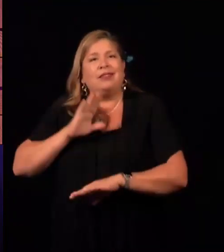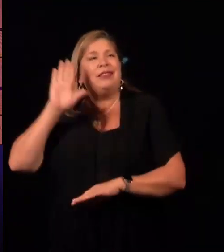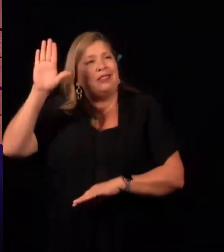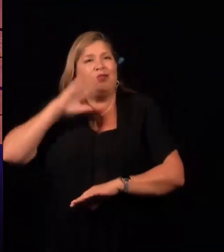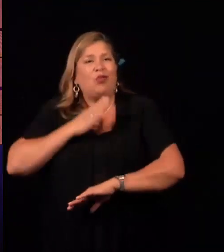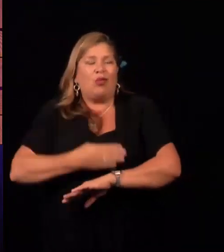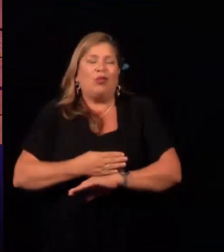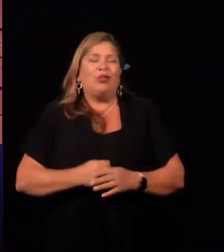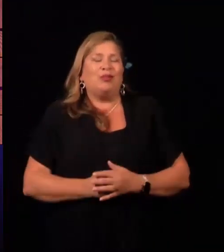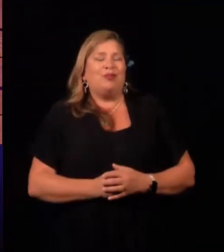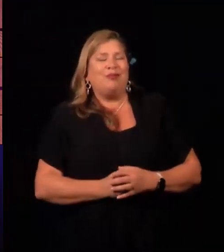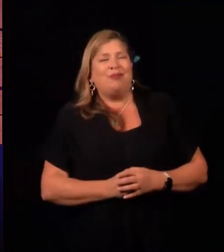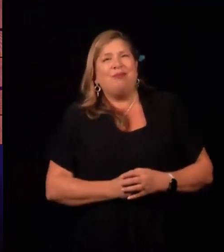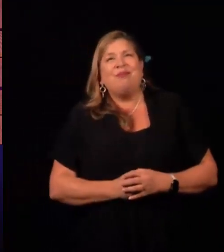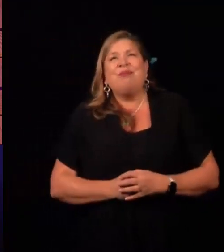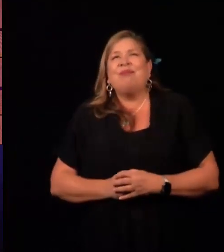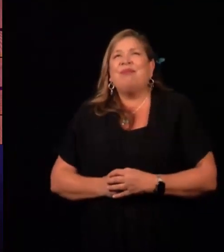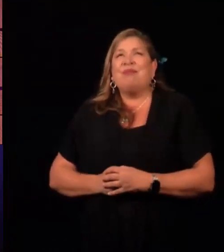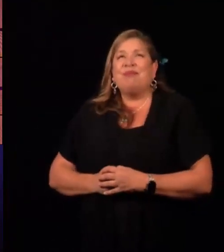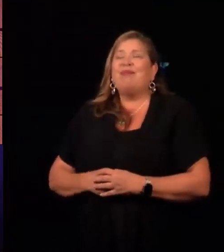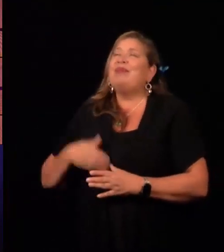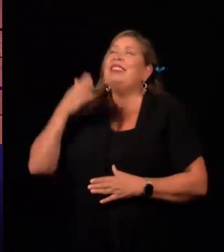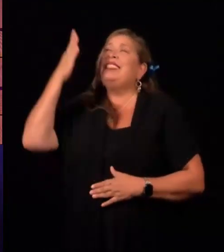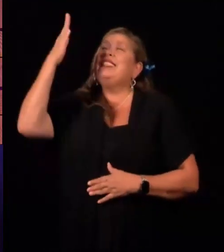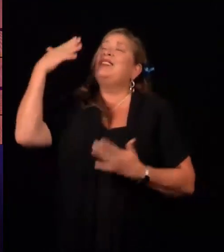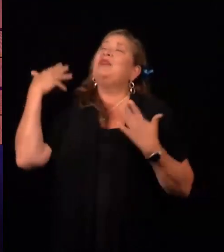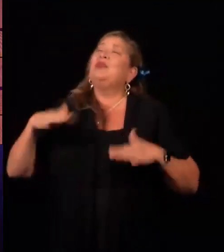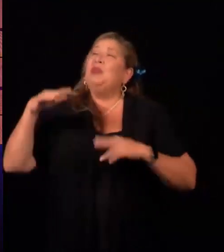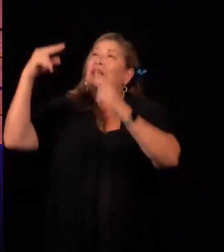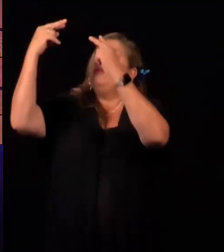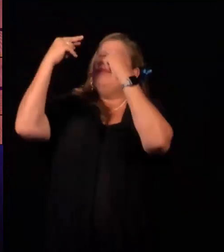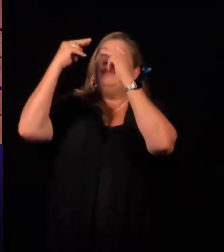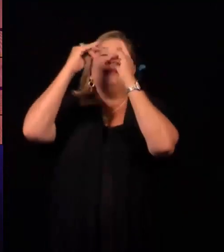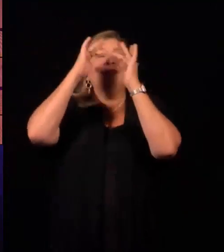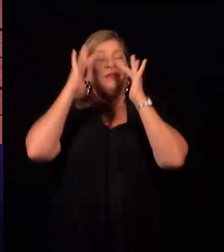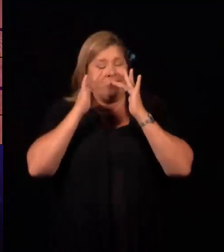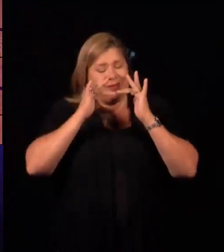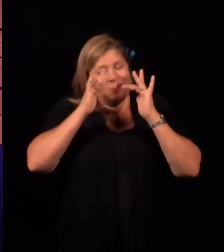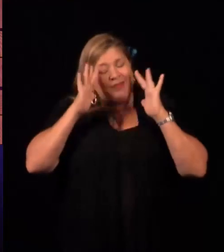together. He is jealous for me.